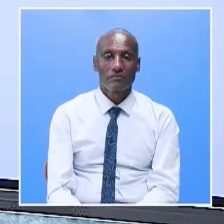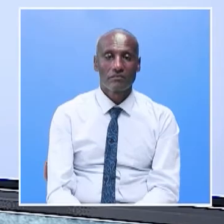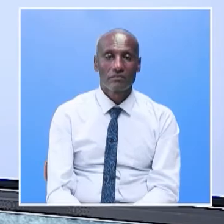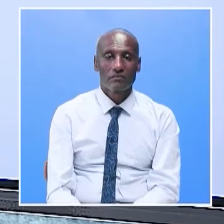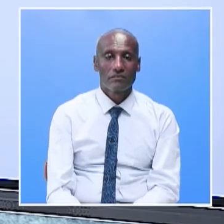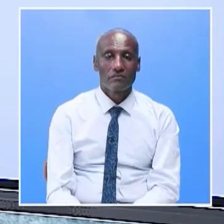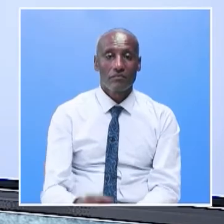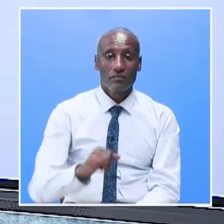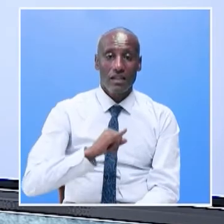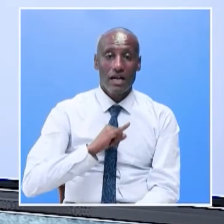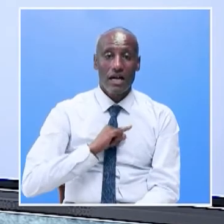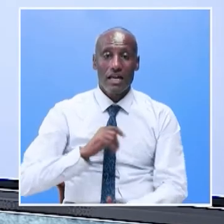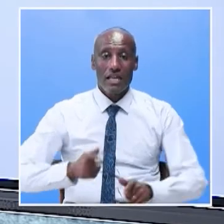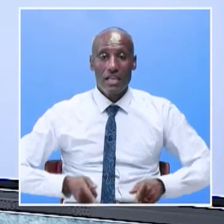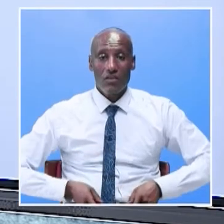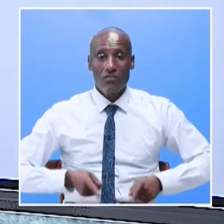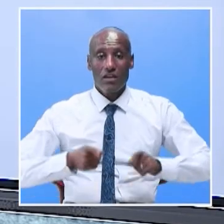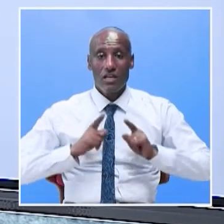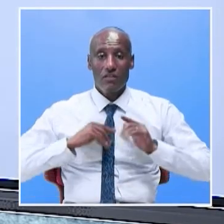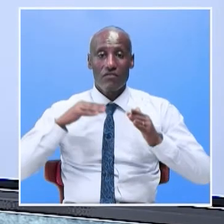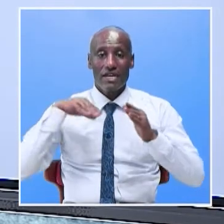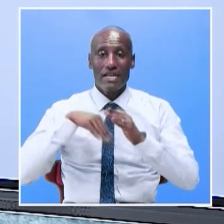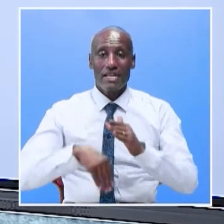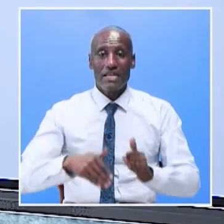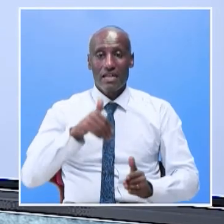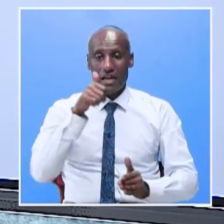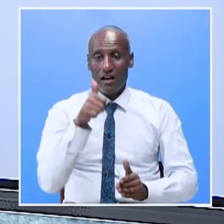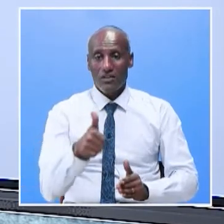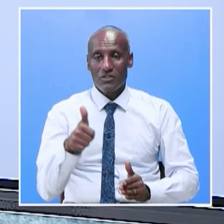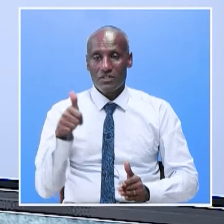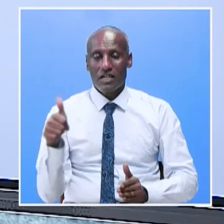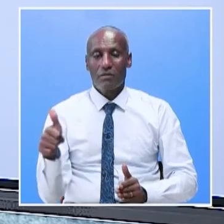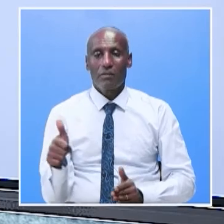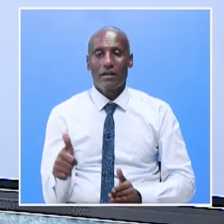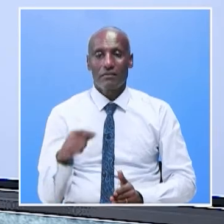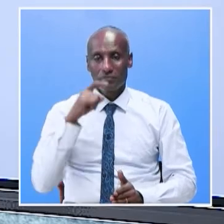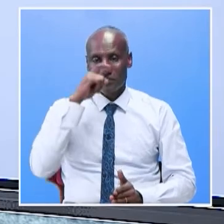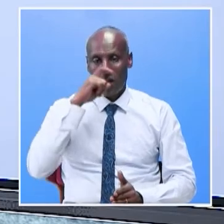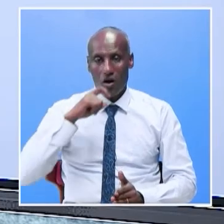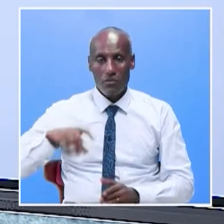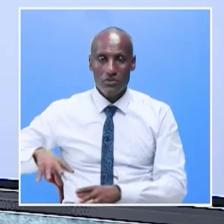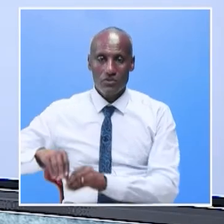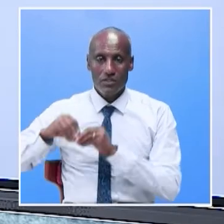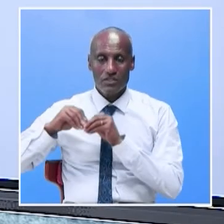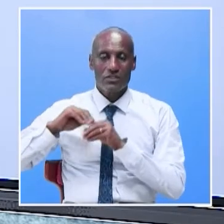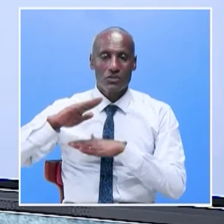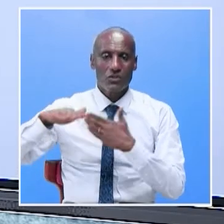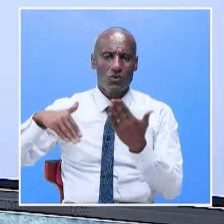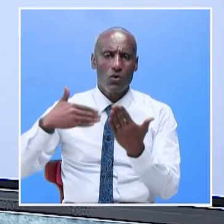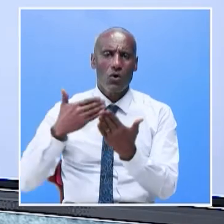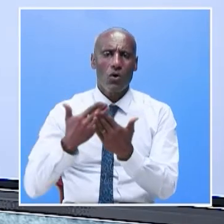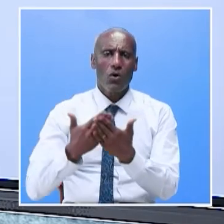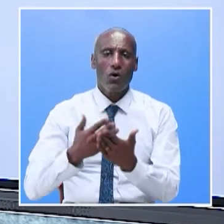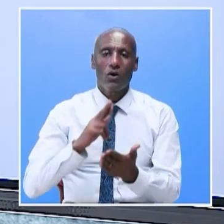Here. I live in Addis Ababa. Bravo, students. You all are, I hope,